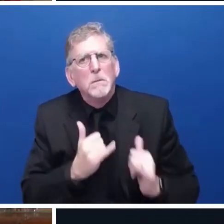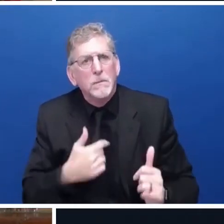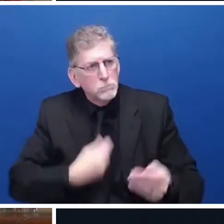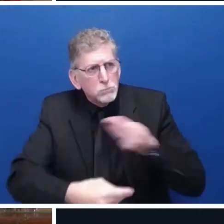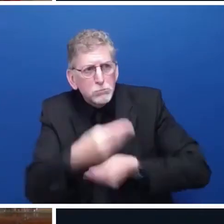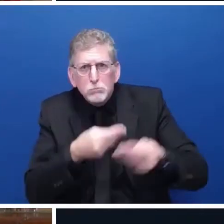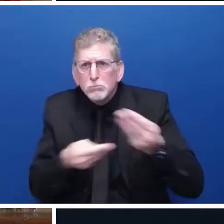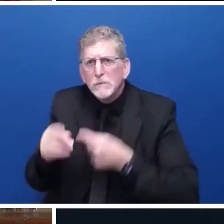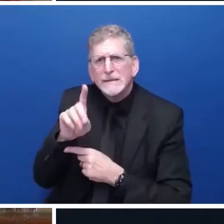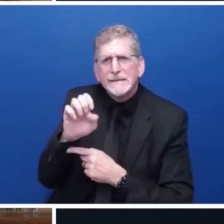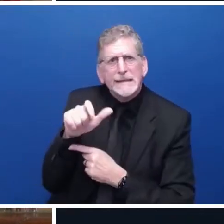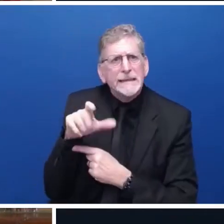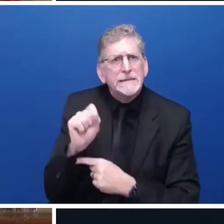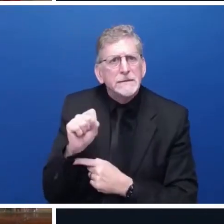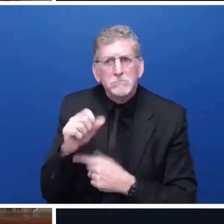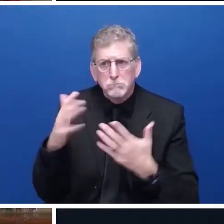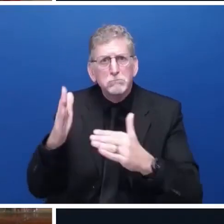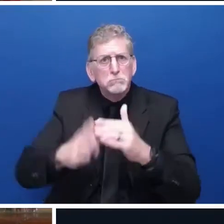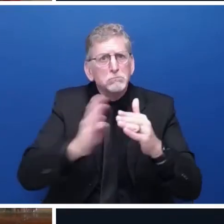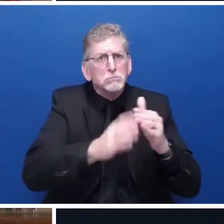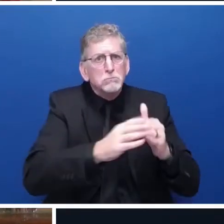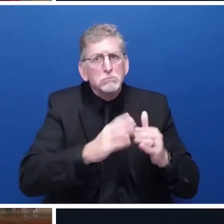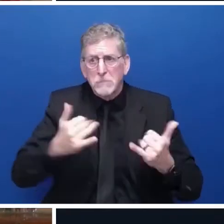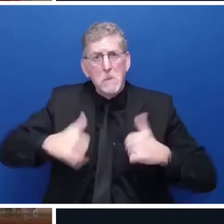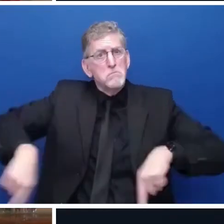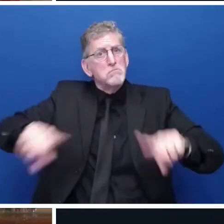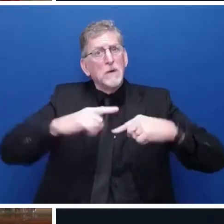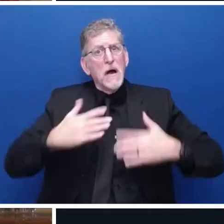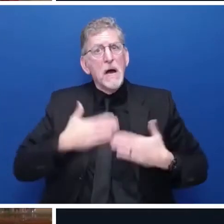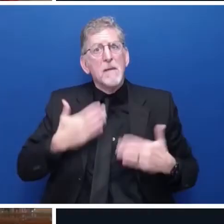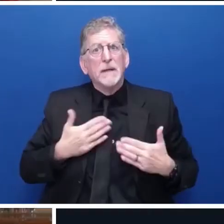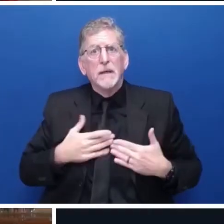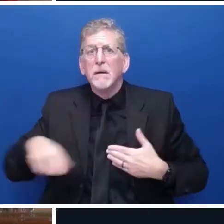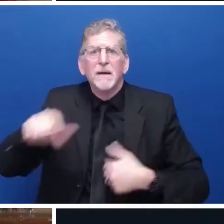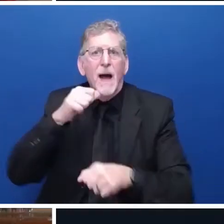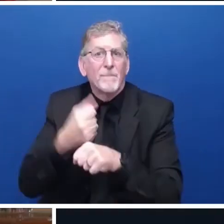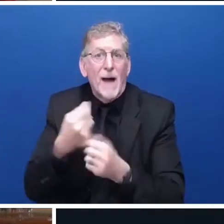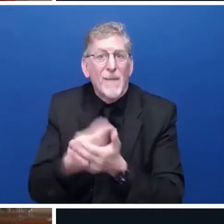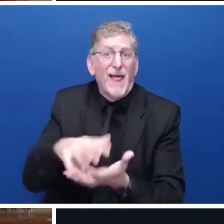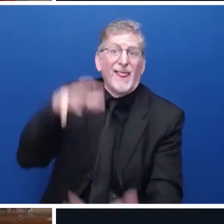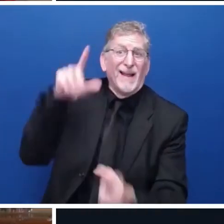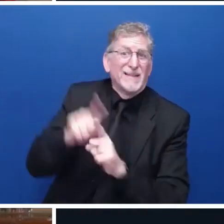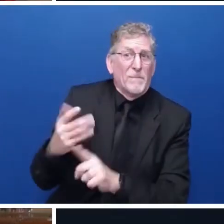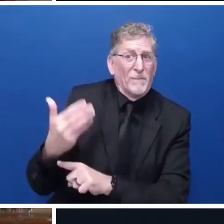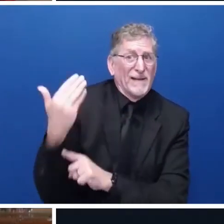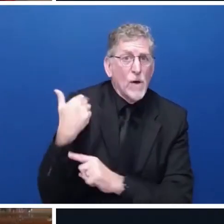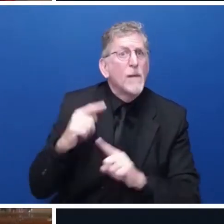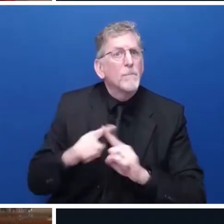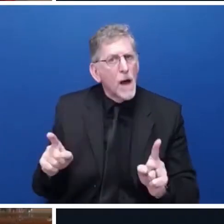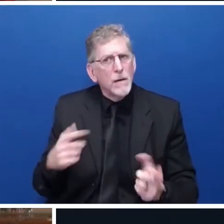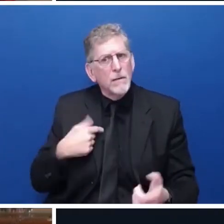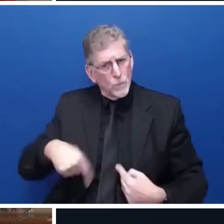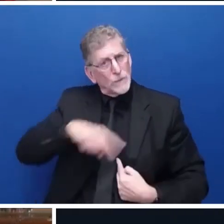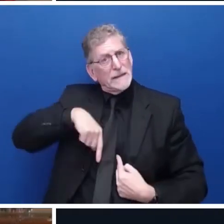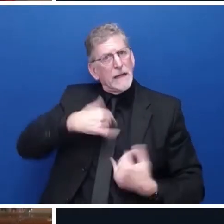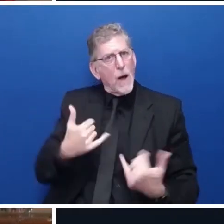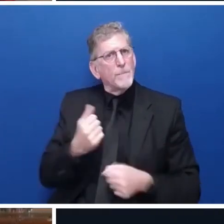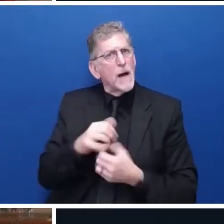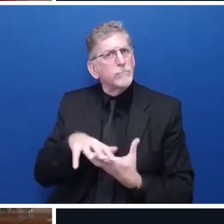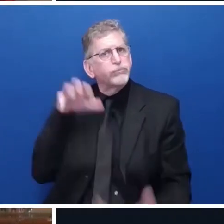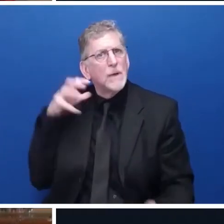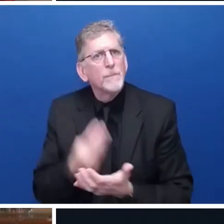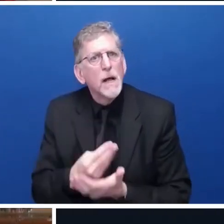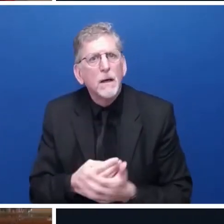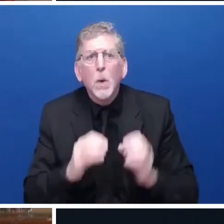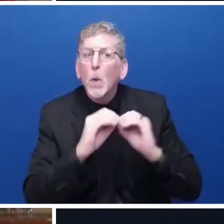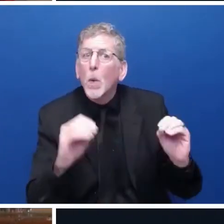but we're making a lot of money. There was no inflation, tremendous growth, and the big story was how Donald Trump called the economy